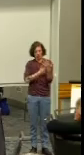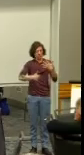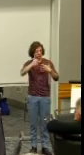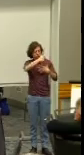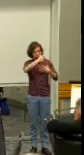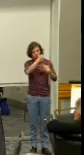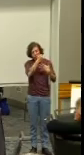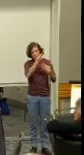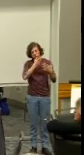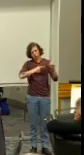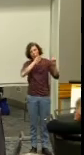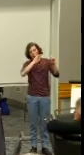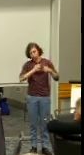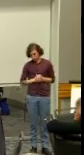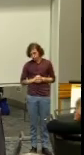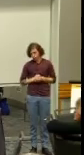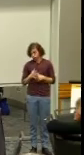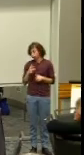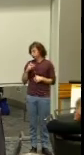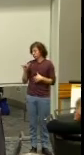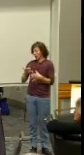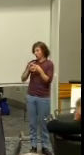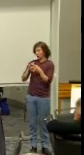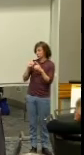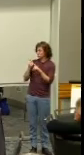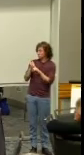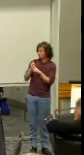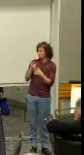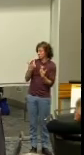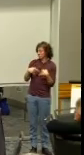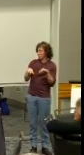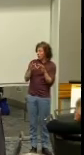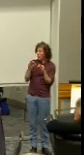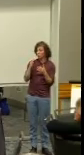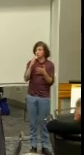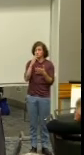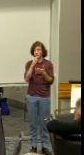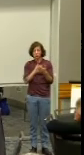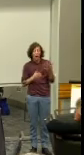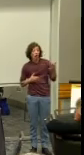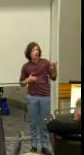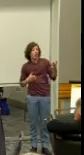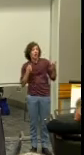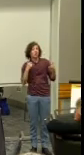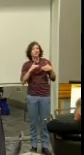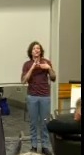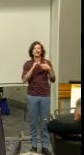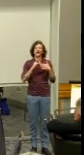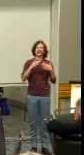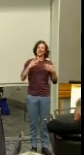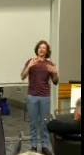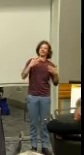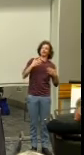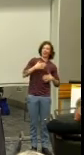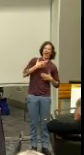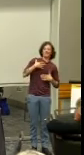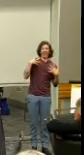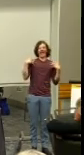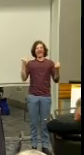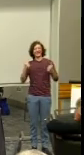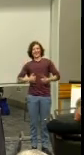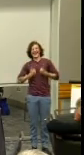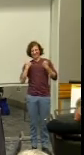like connections are an important part of leading a healthy and happy life. And